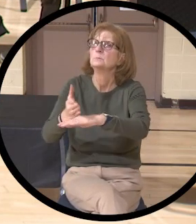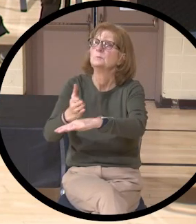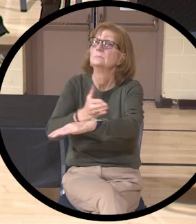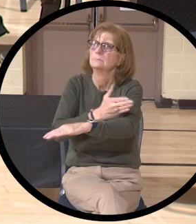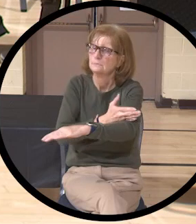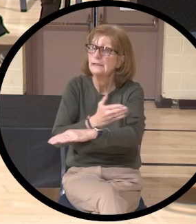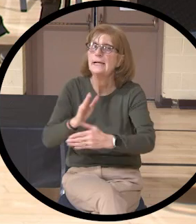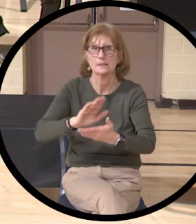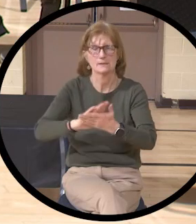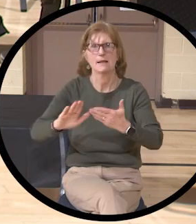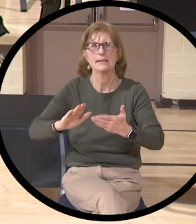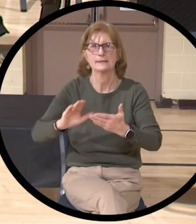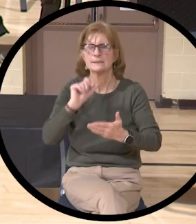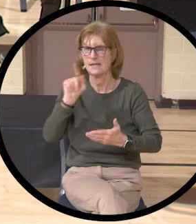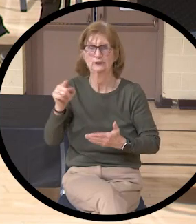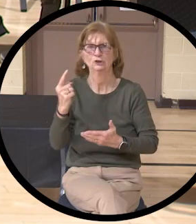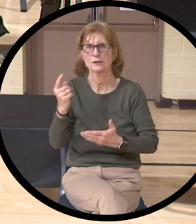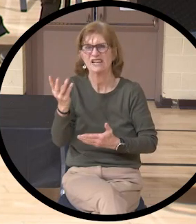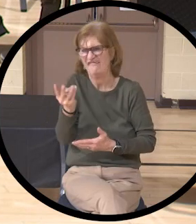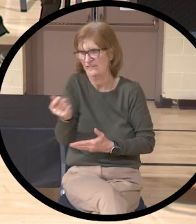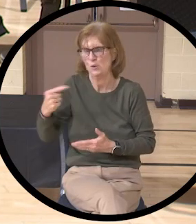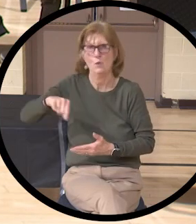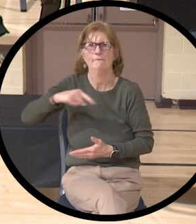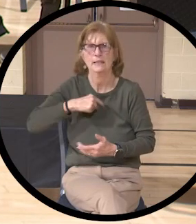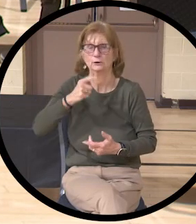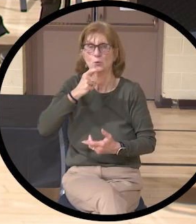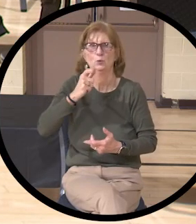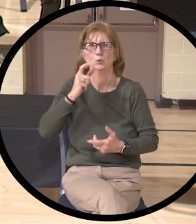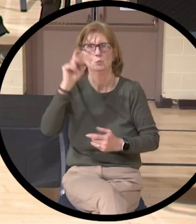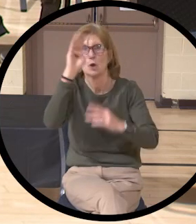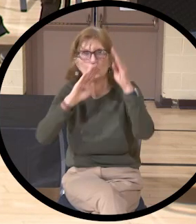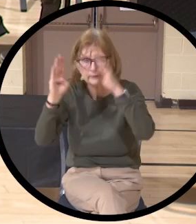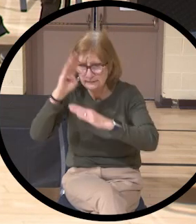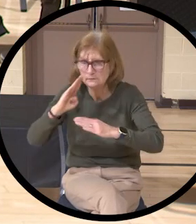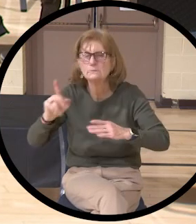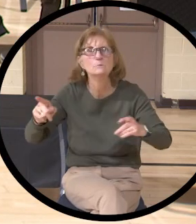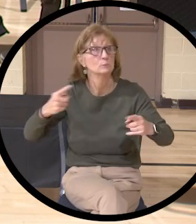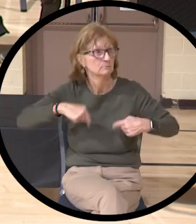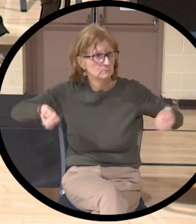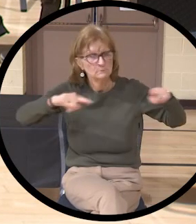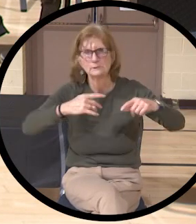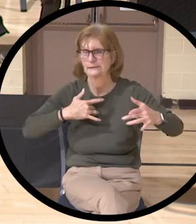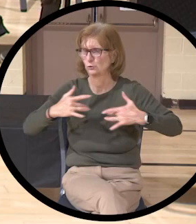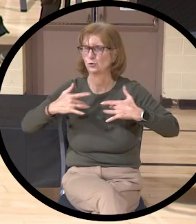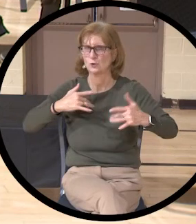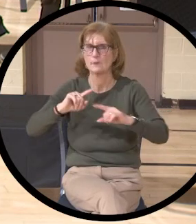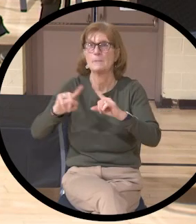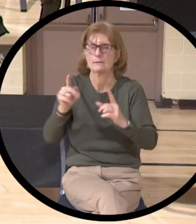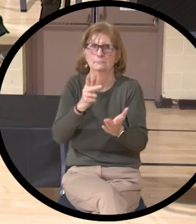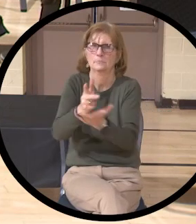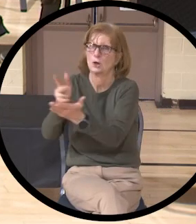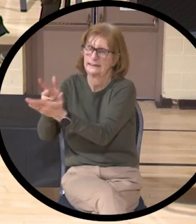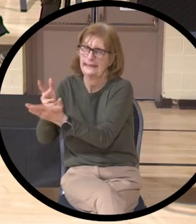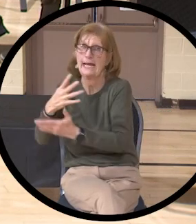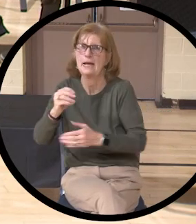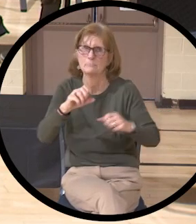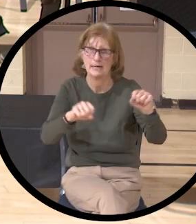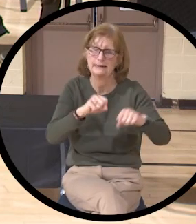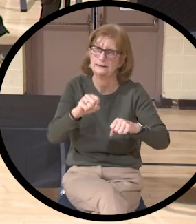Park don't think that the parking is such a concern in our quadrant. Parking is definitely.